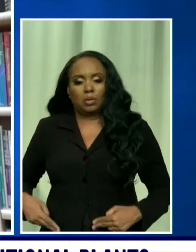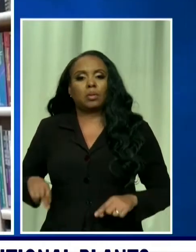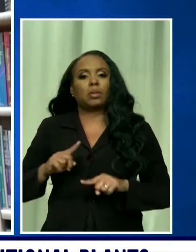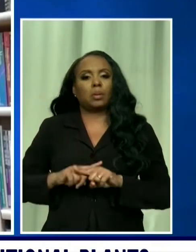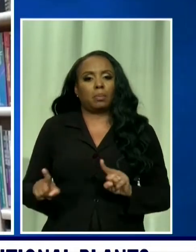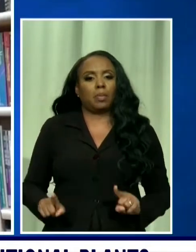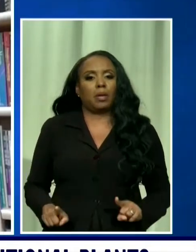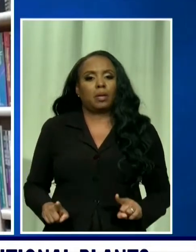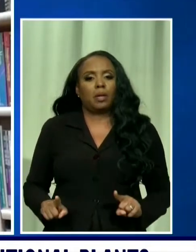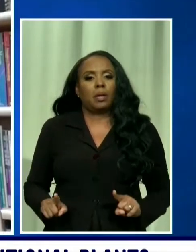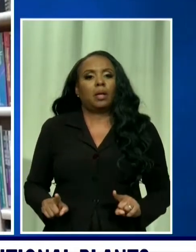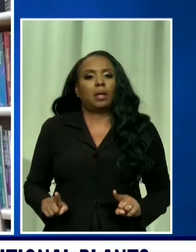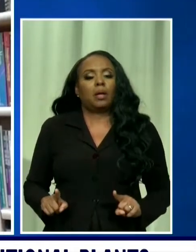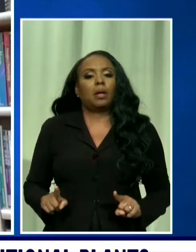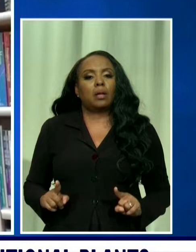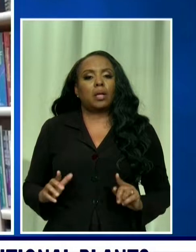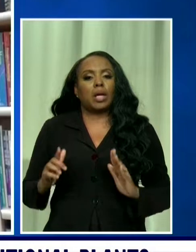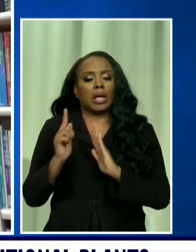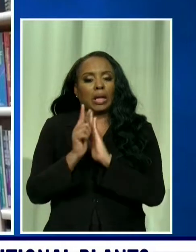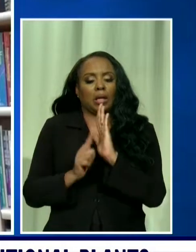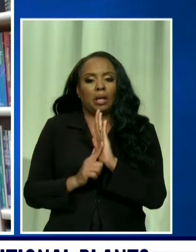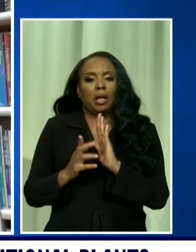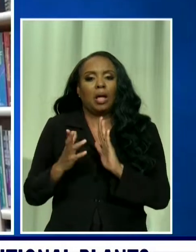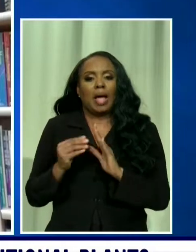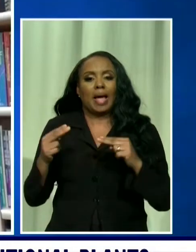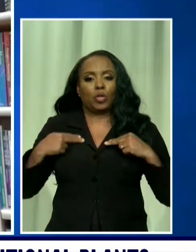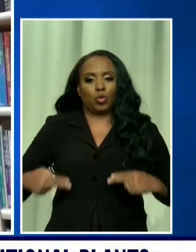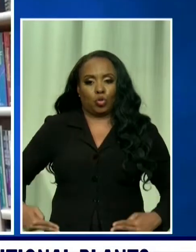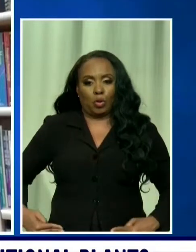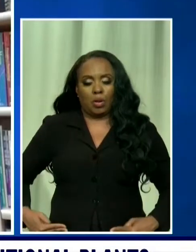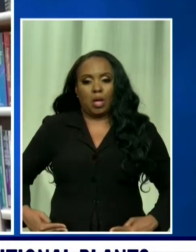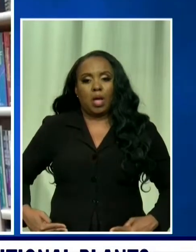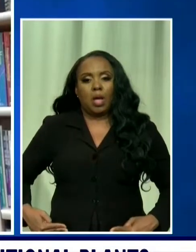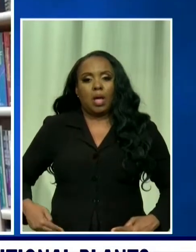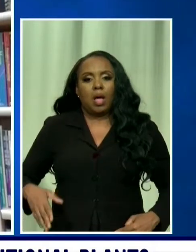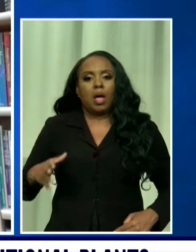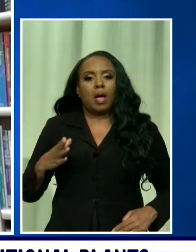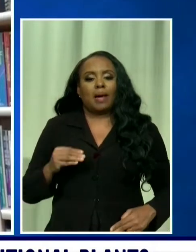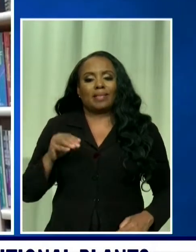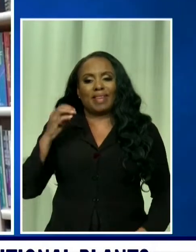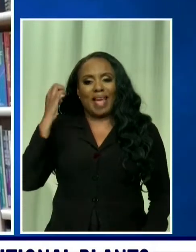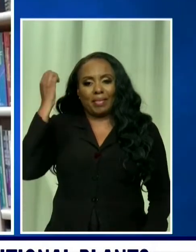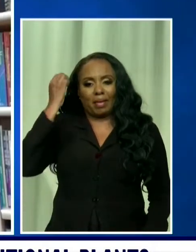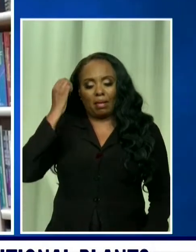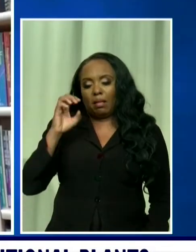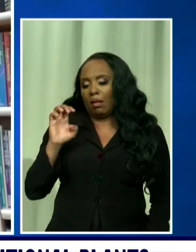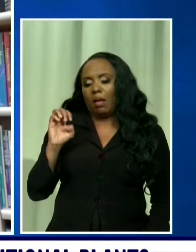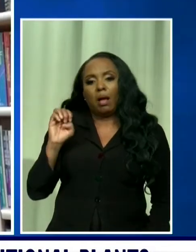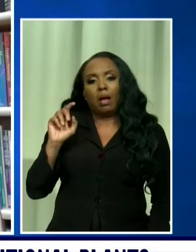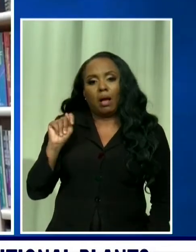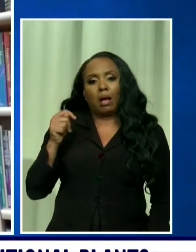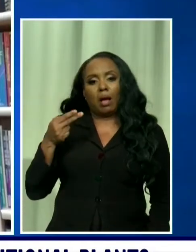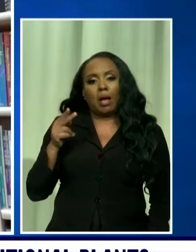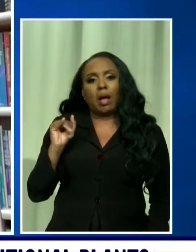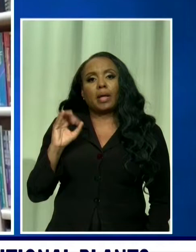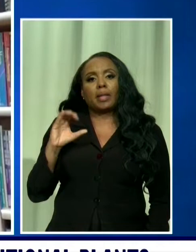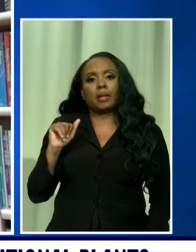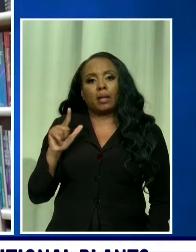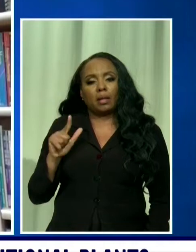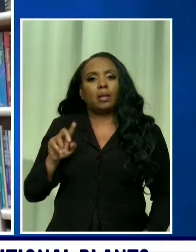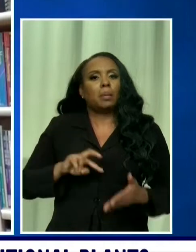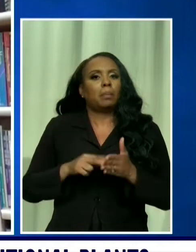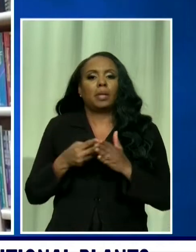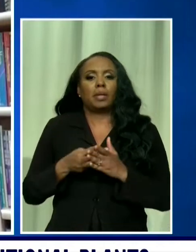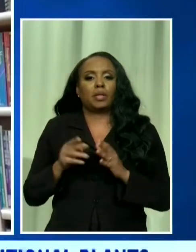steps of ensuring that your protocols are safe and will not bring undue harm to any of these subjects involved in the